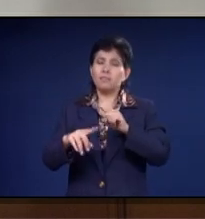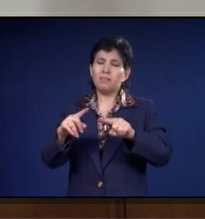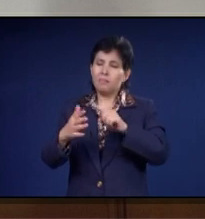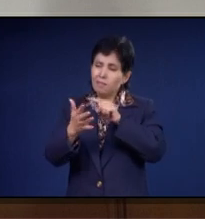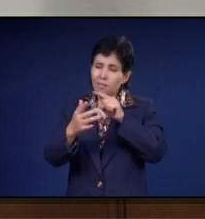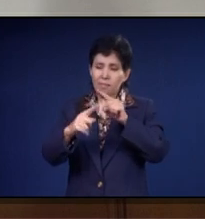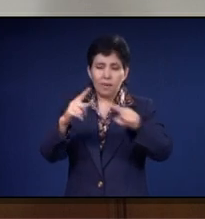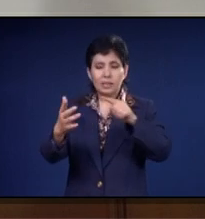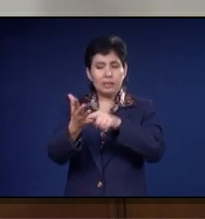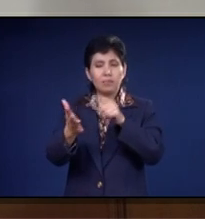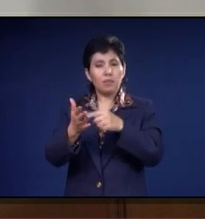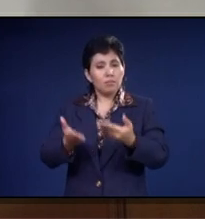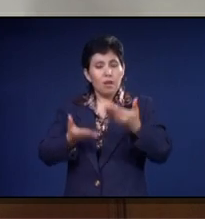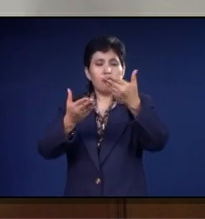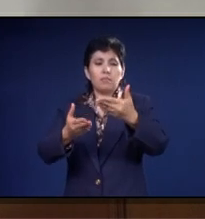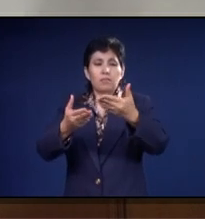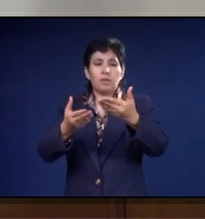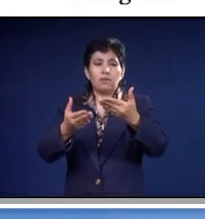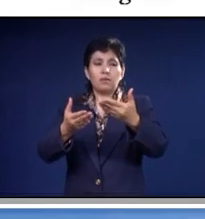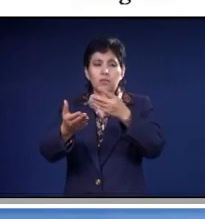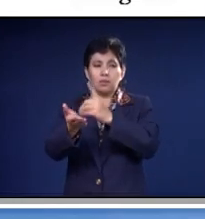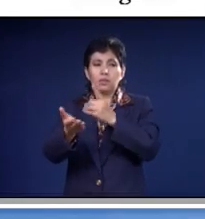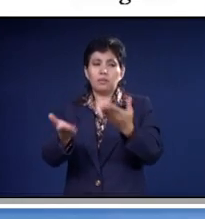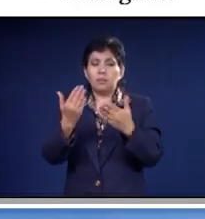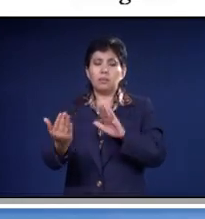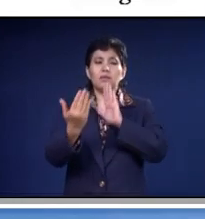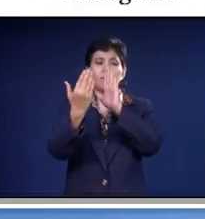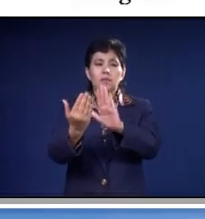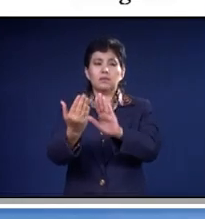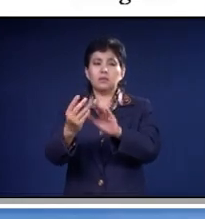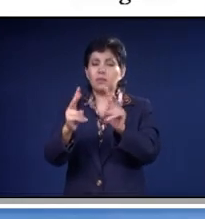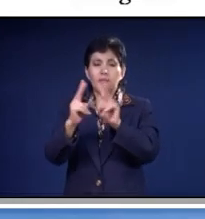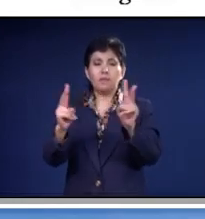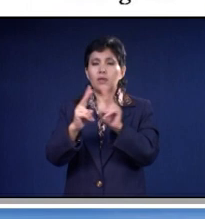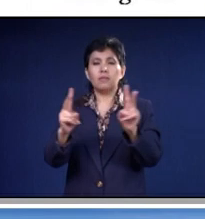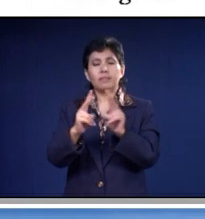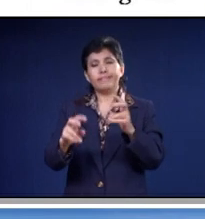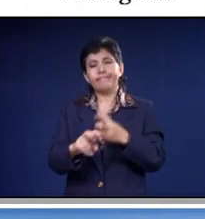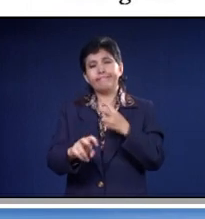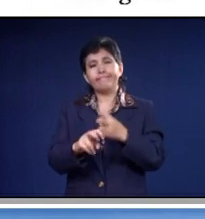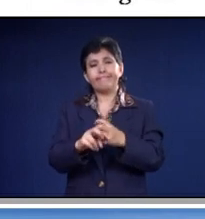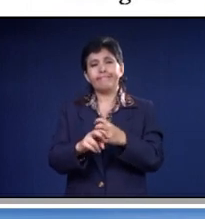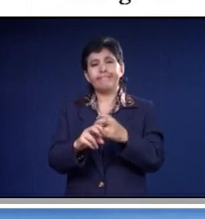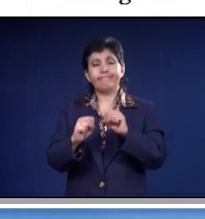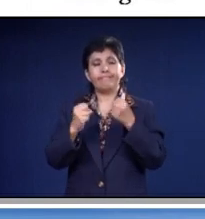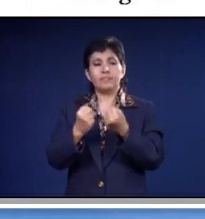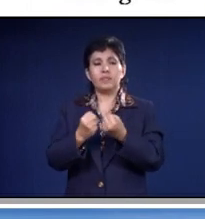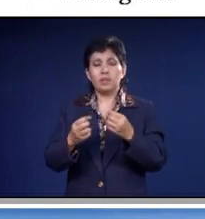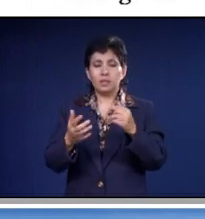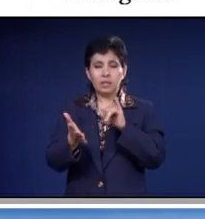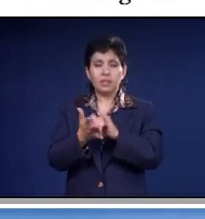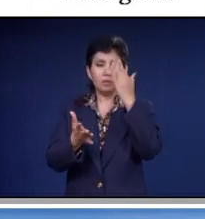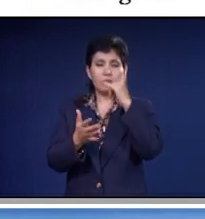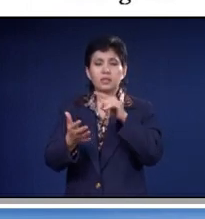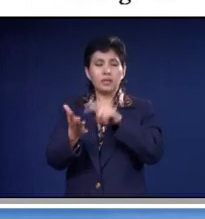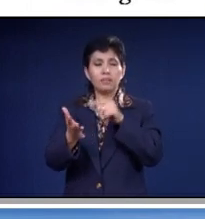but sometimes that's not the case. And the doctor might make a very serious mistake on it. Next one,